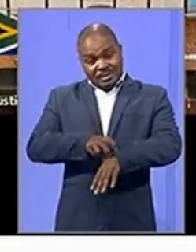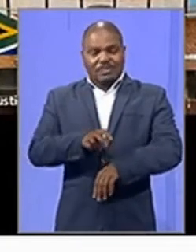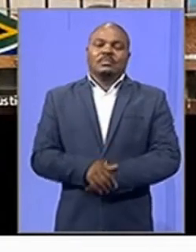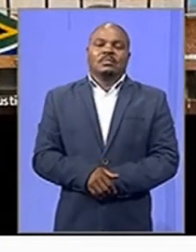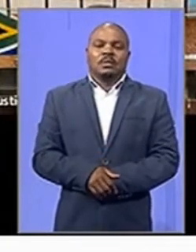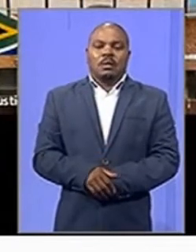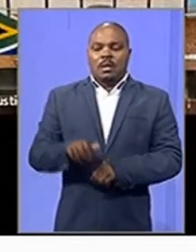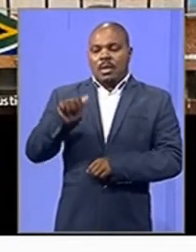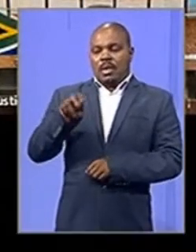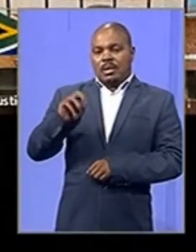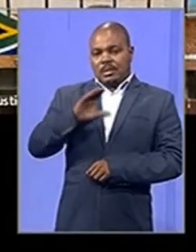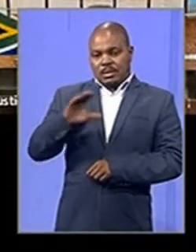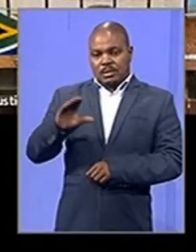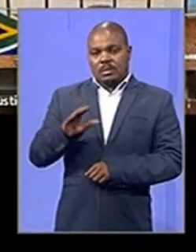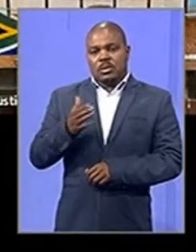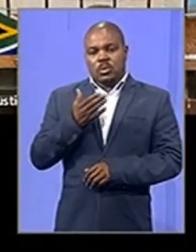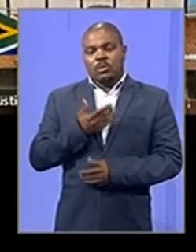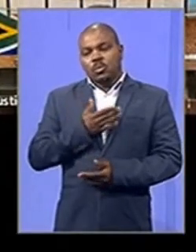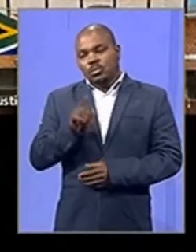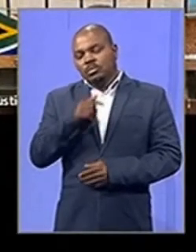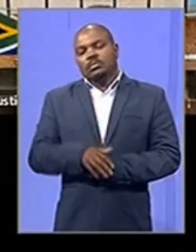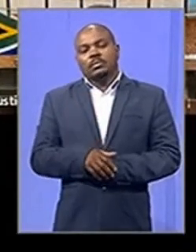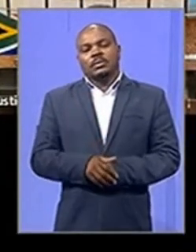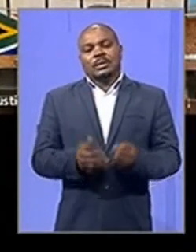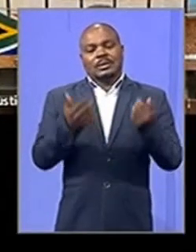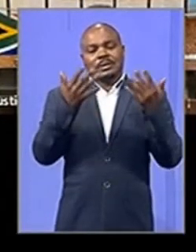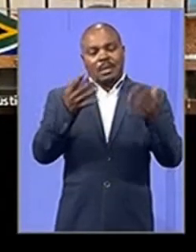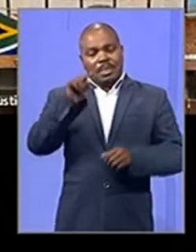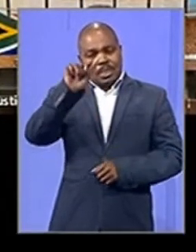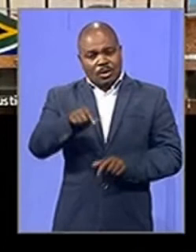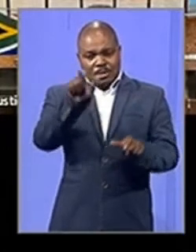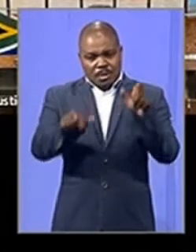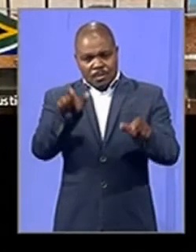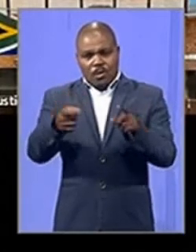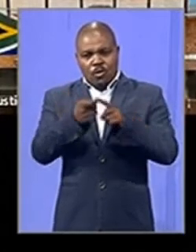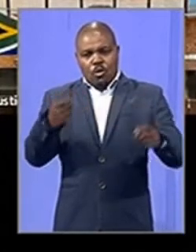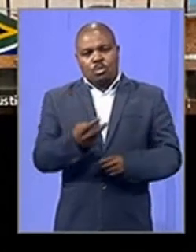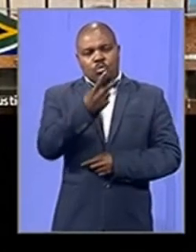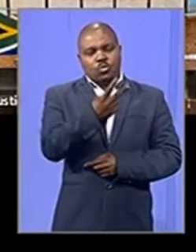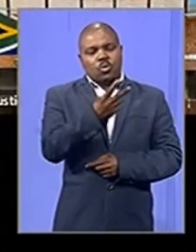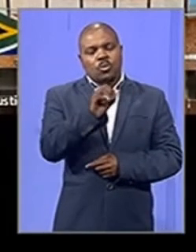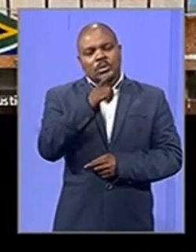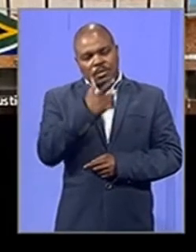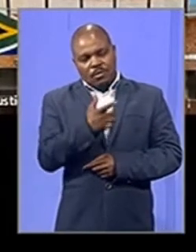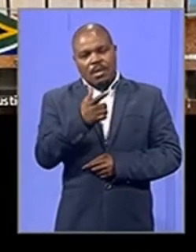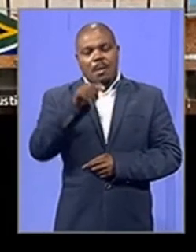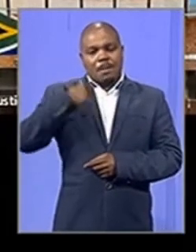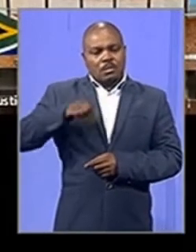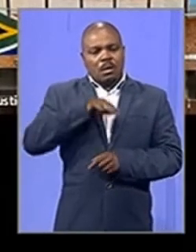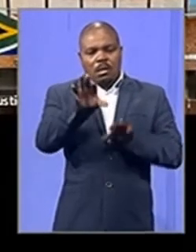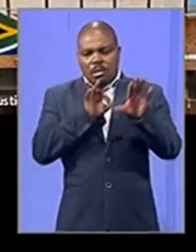The ANC needs to select in excess of 10,000 candidates from 257 municipalities